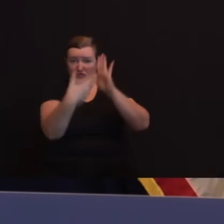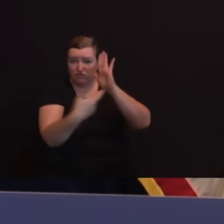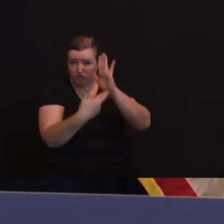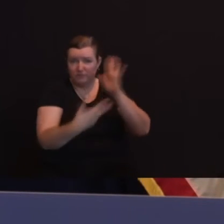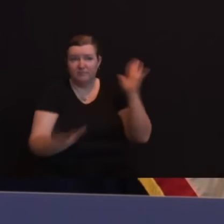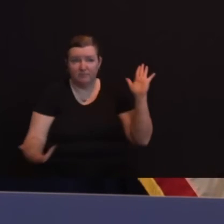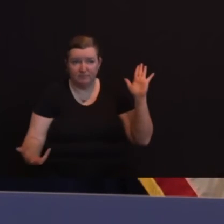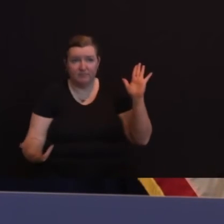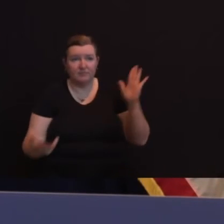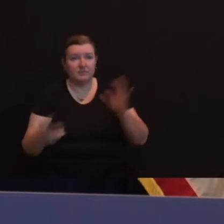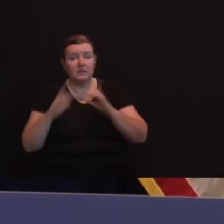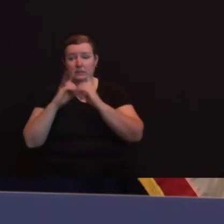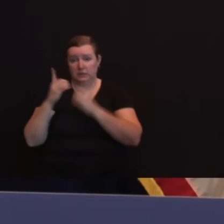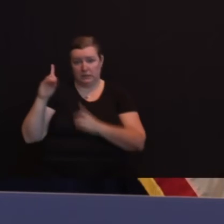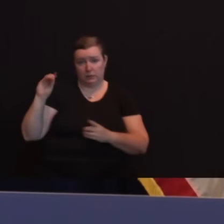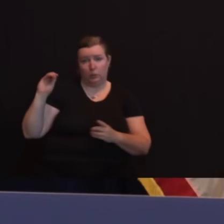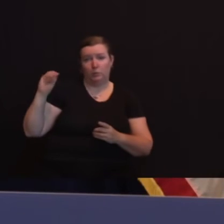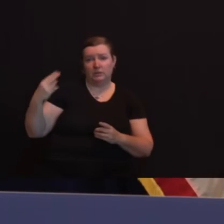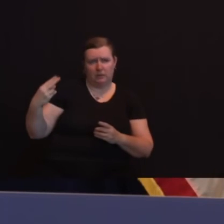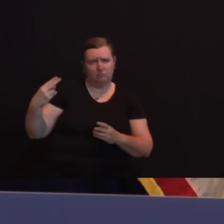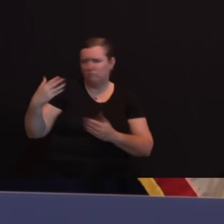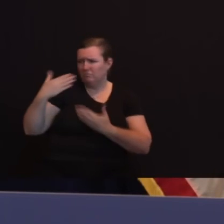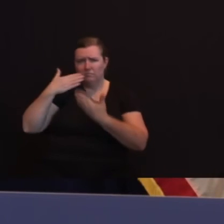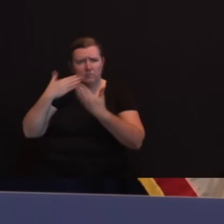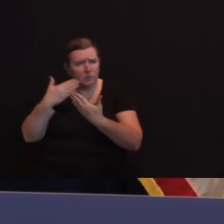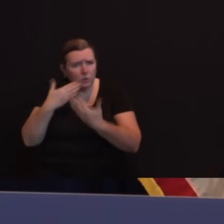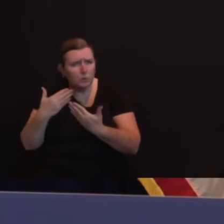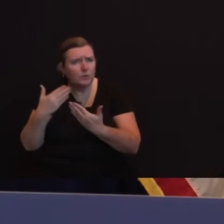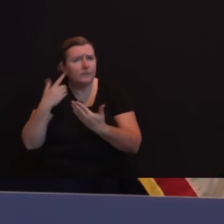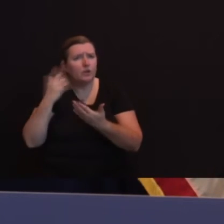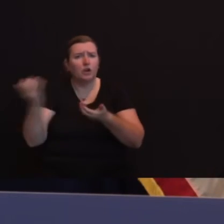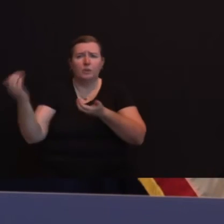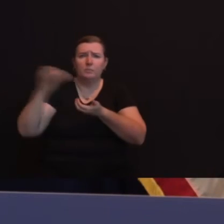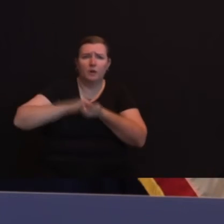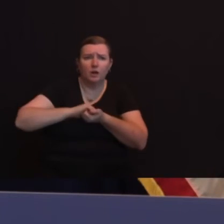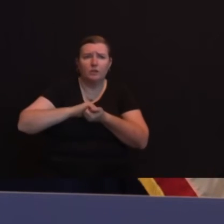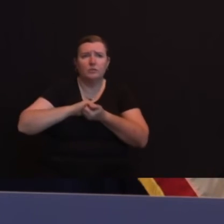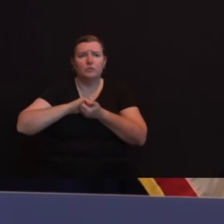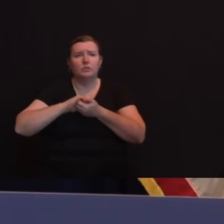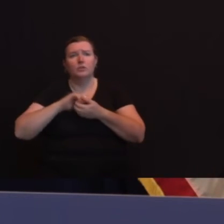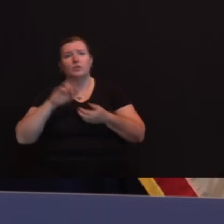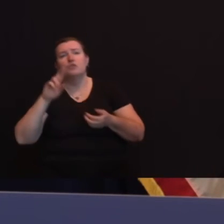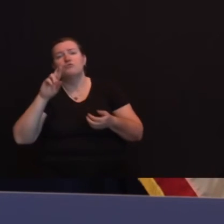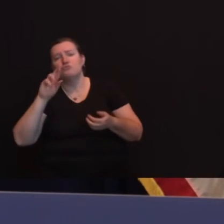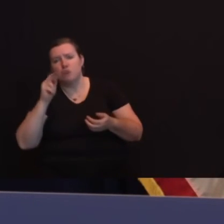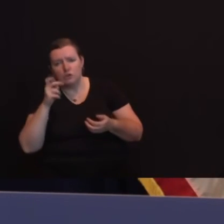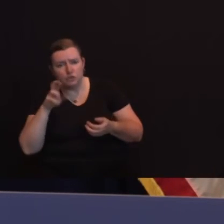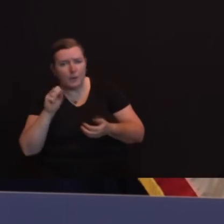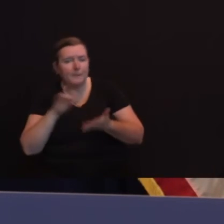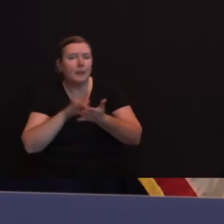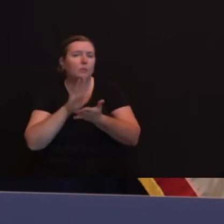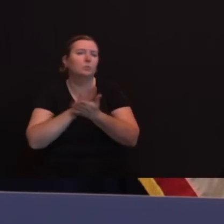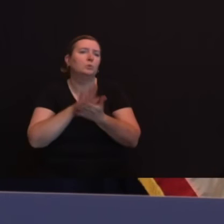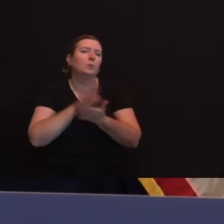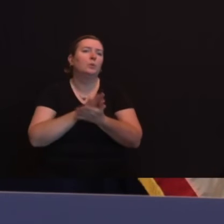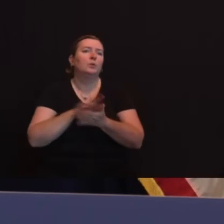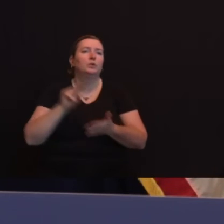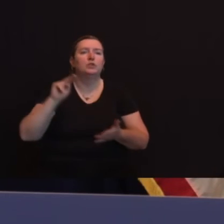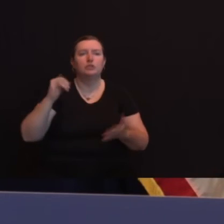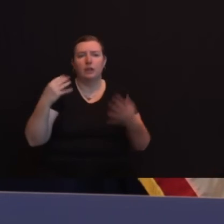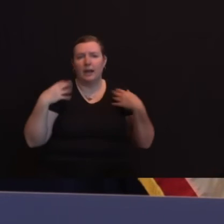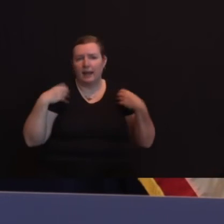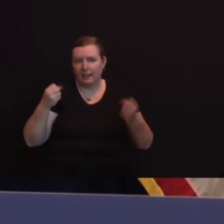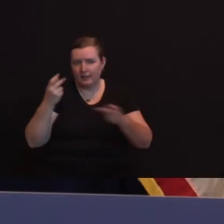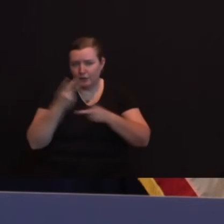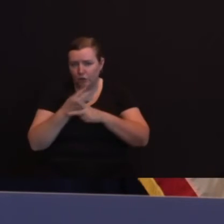grateful for its partners from Rutgers Medical School, the New Jersey Healthcare Quality Institute, Trinitas Regional Medical